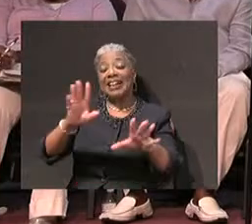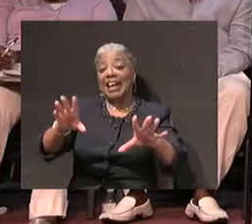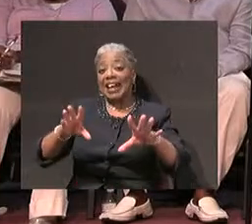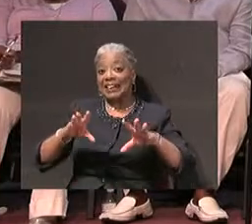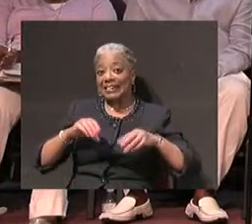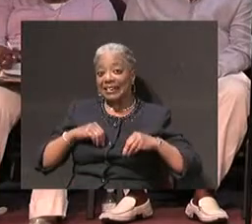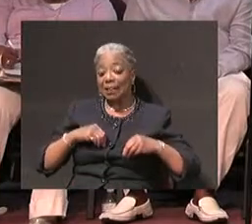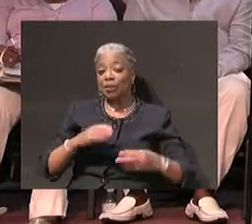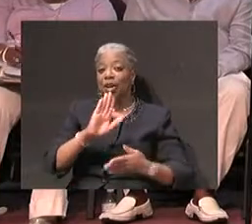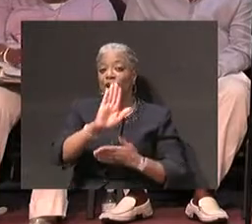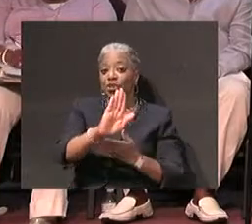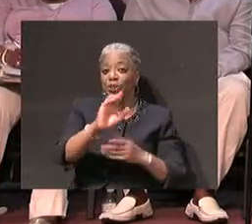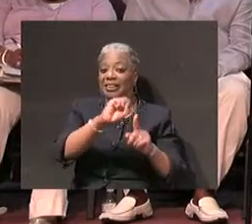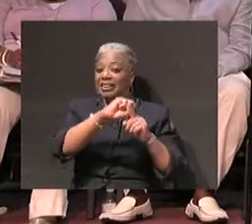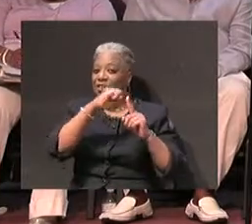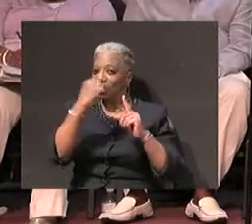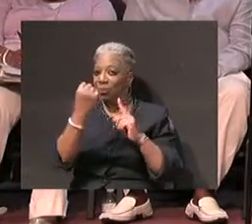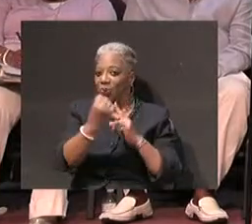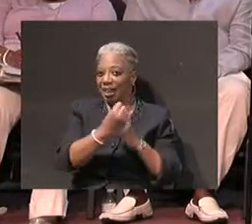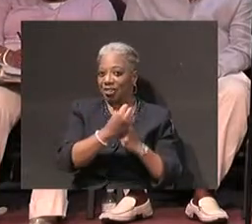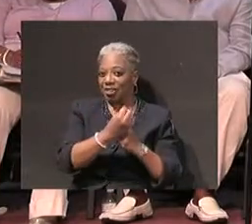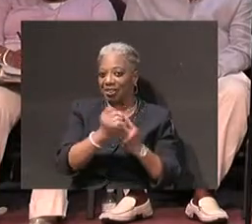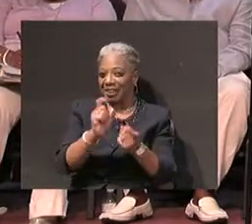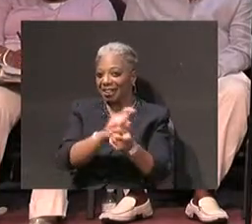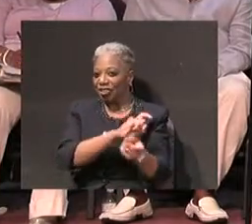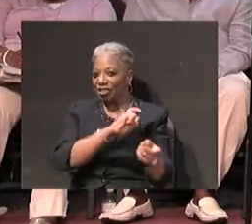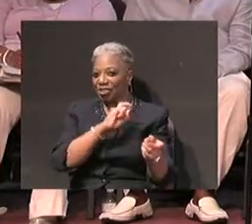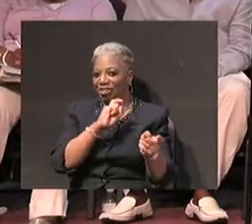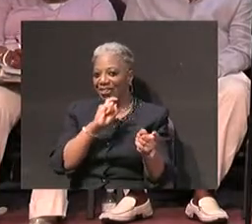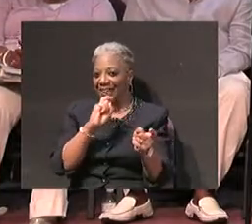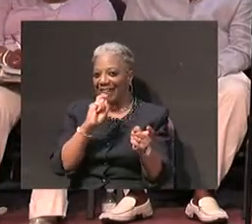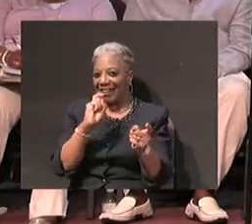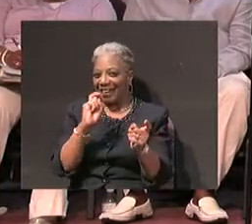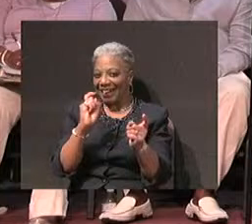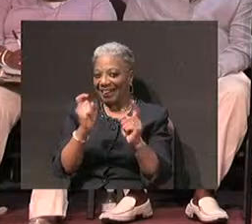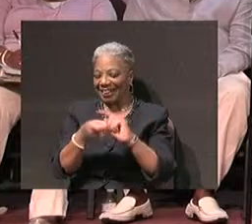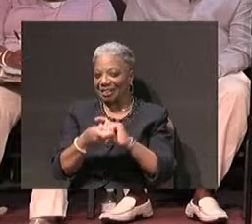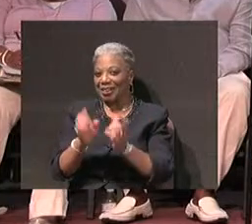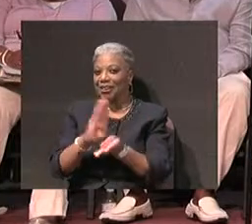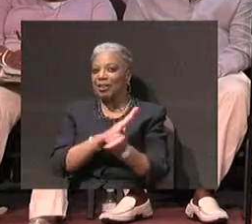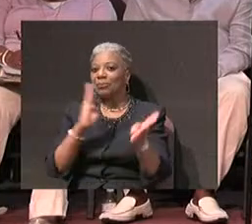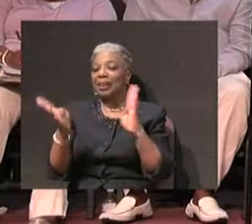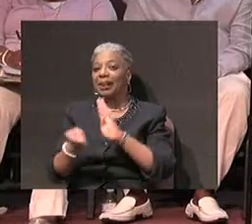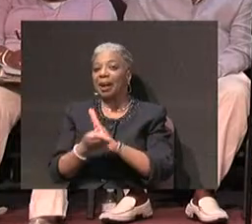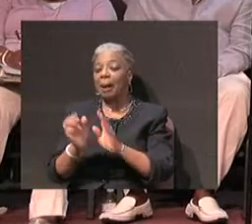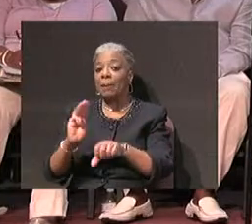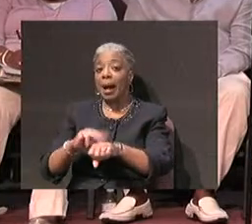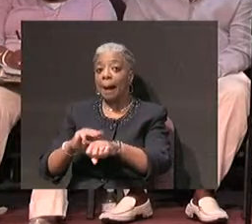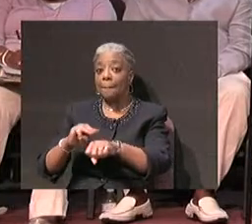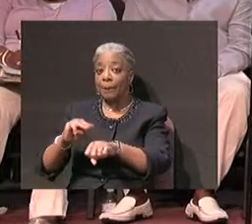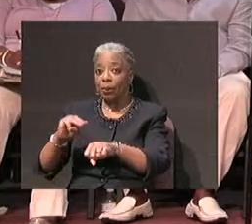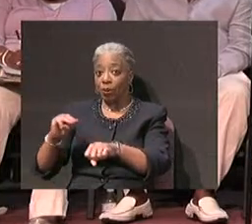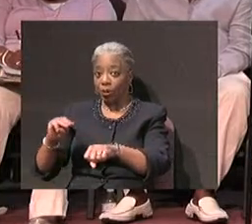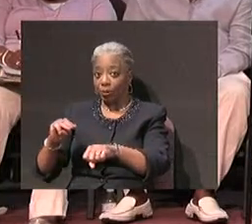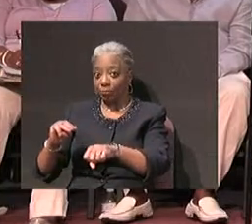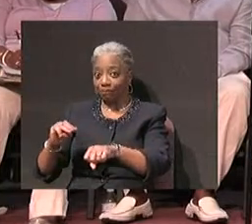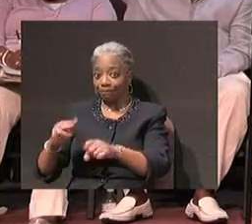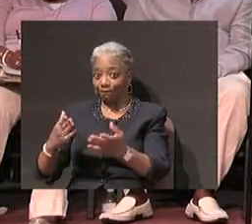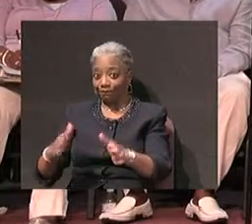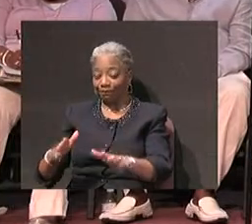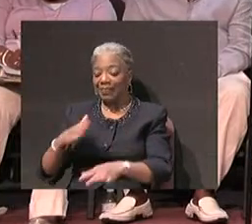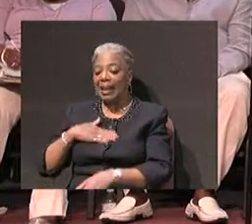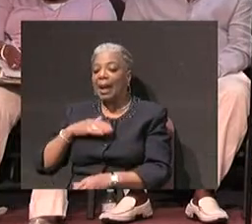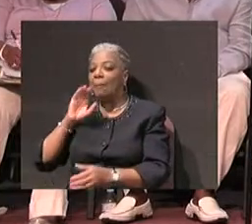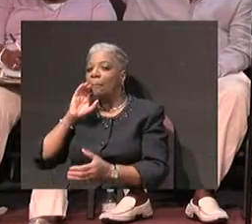Y'all not hearing me. And we don't see God. My wife told me earlier this week, she said, Kevin, you know